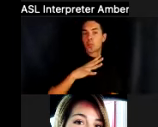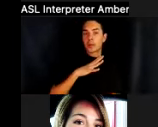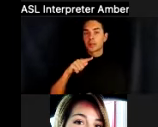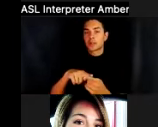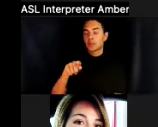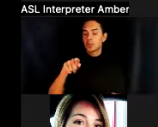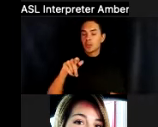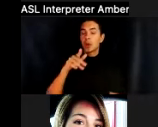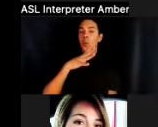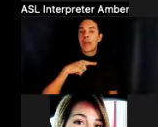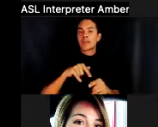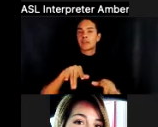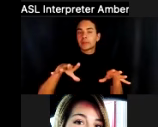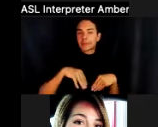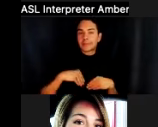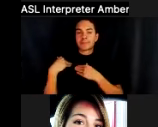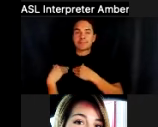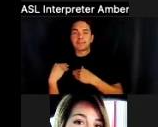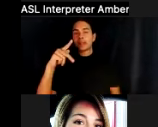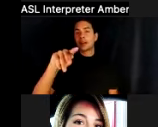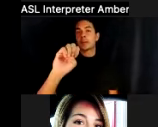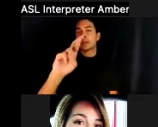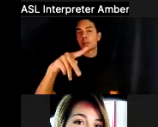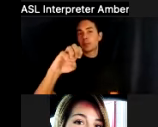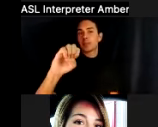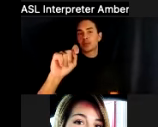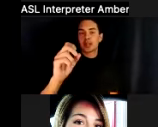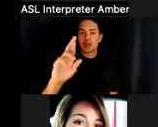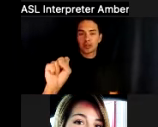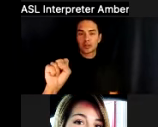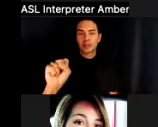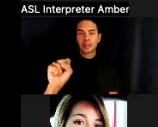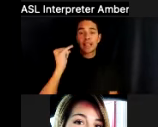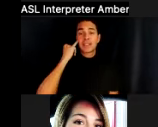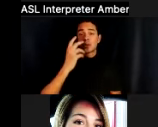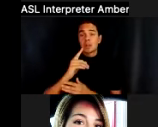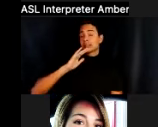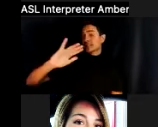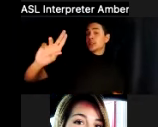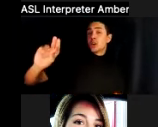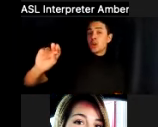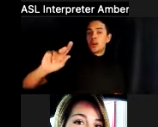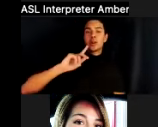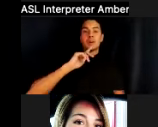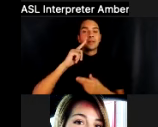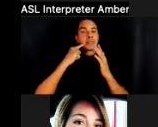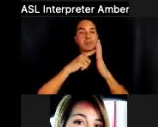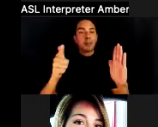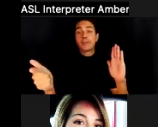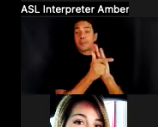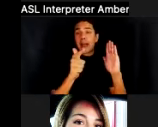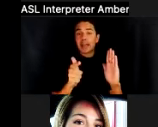perpetrators accountable are probably not okay in today's world, right? Banishment, corporal punishment. Yeah, absolutely.